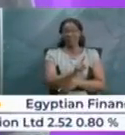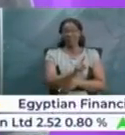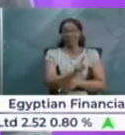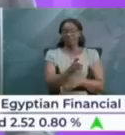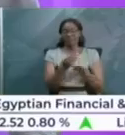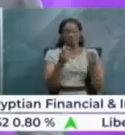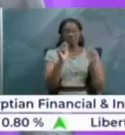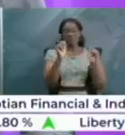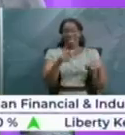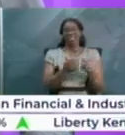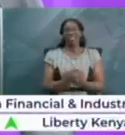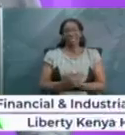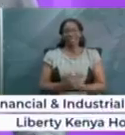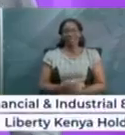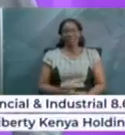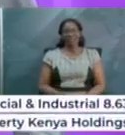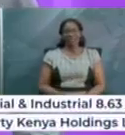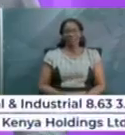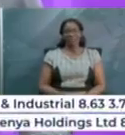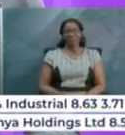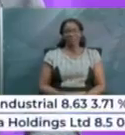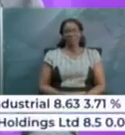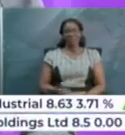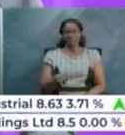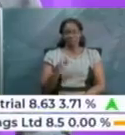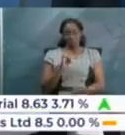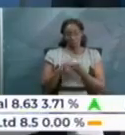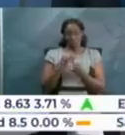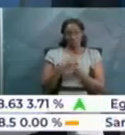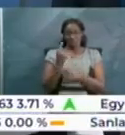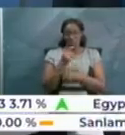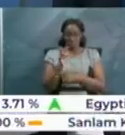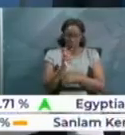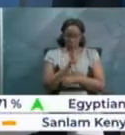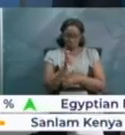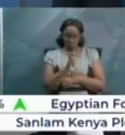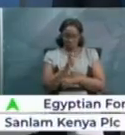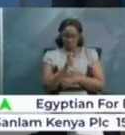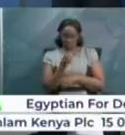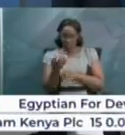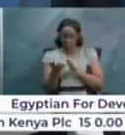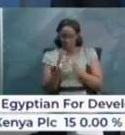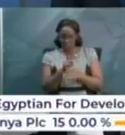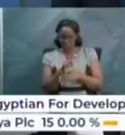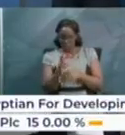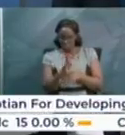himself out. That's amazing. That's great. All she needs to do is actually just monitor the progress,